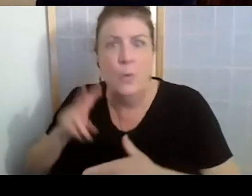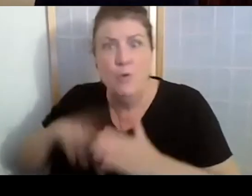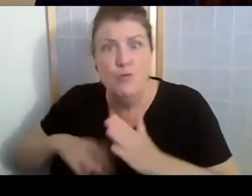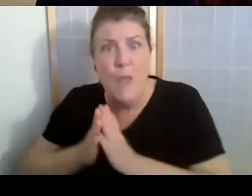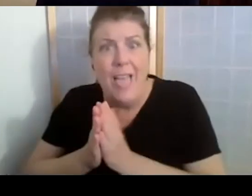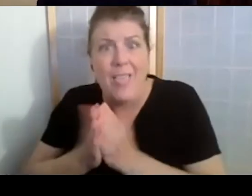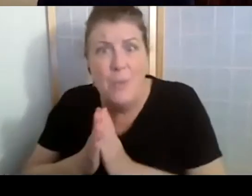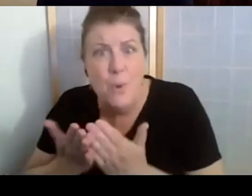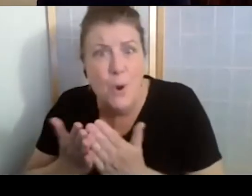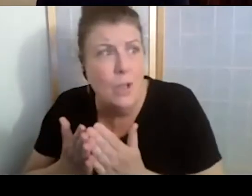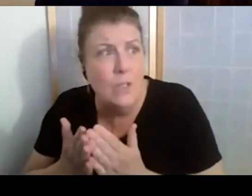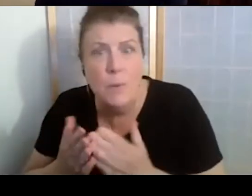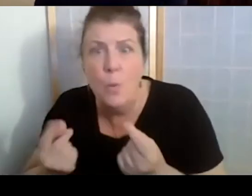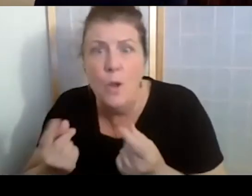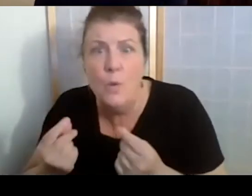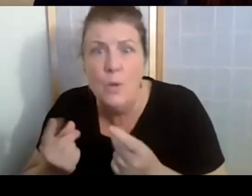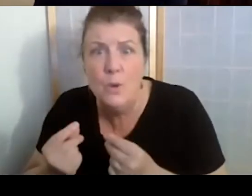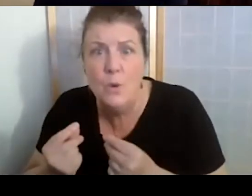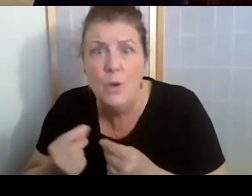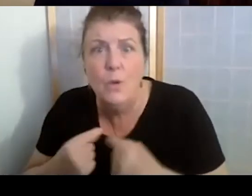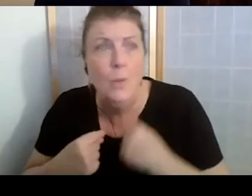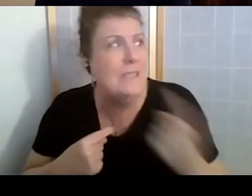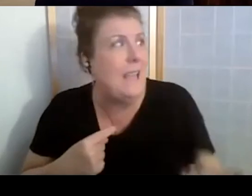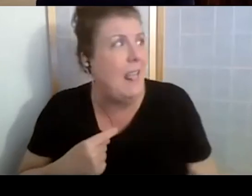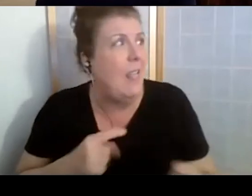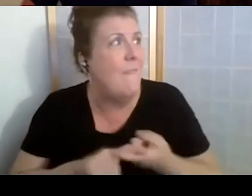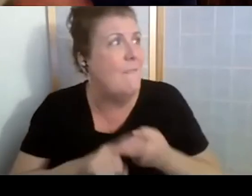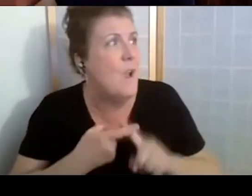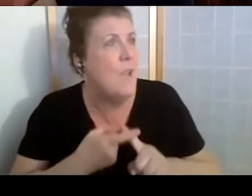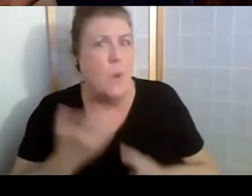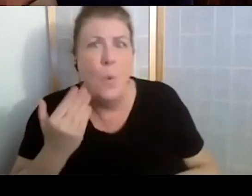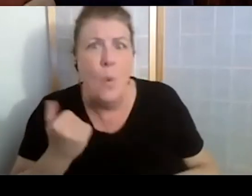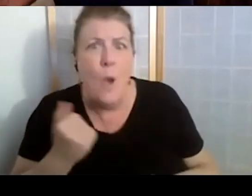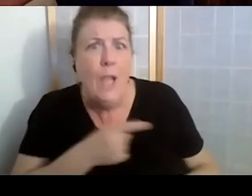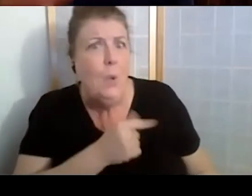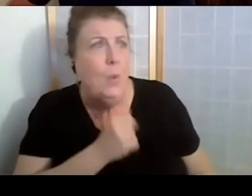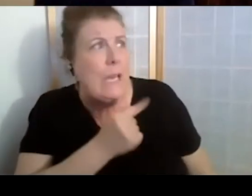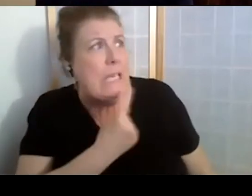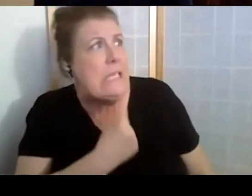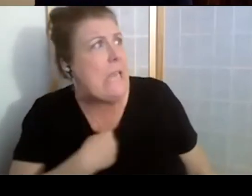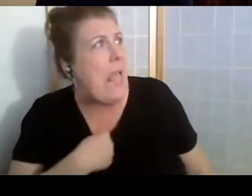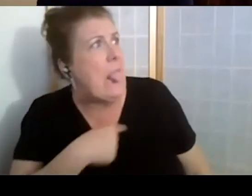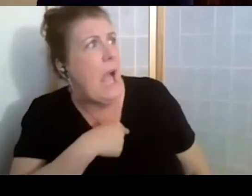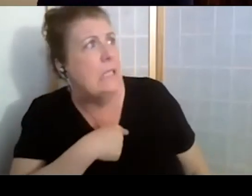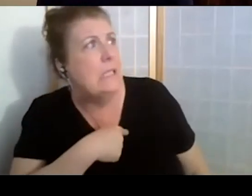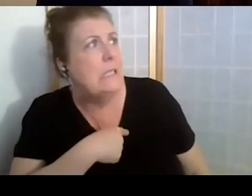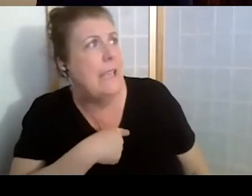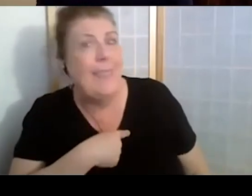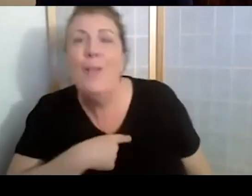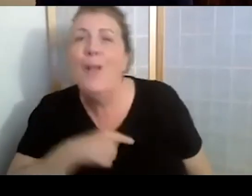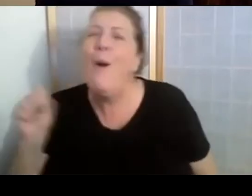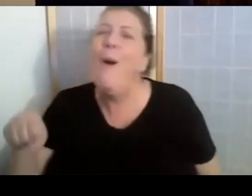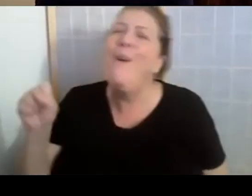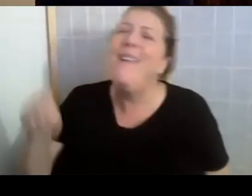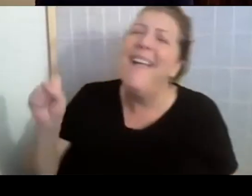didn't you tell us about this? And they were like, oh yeah, yeah, yeah, right, right. And you just forget. And so I think